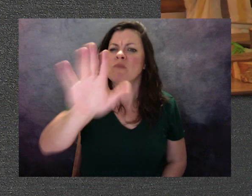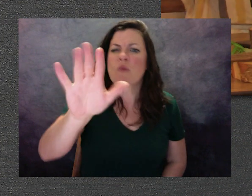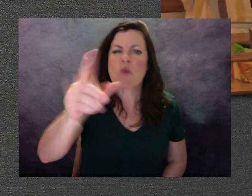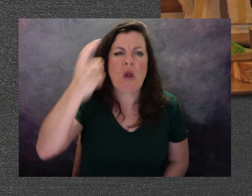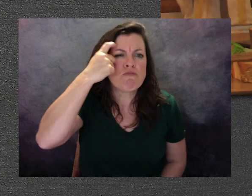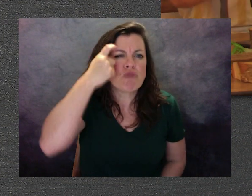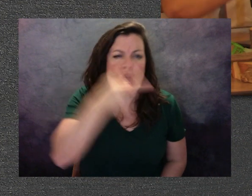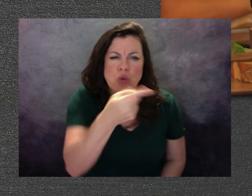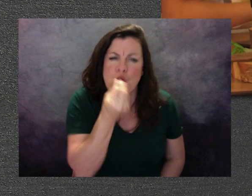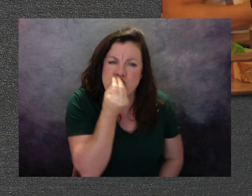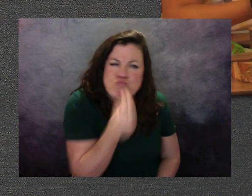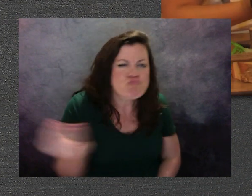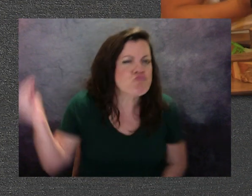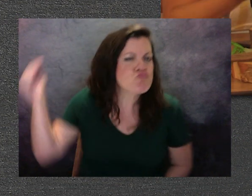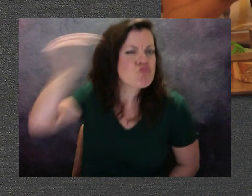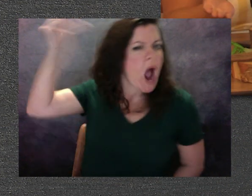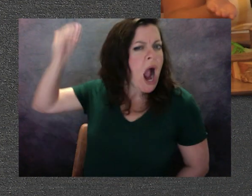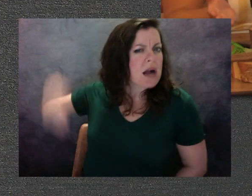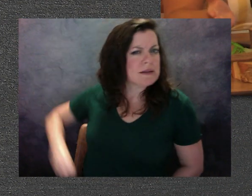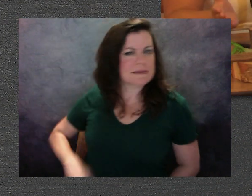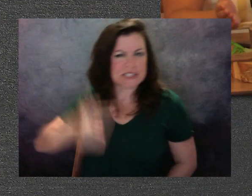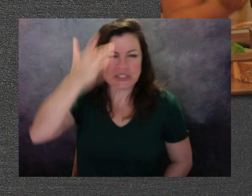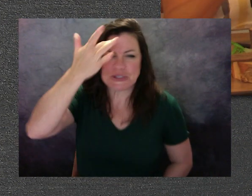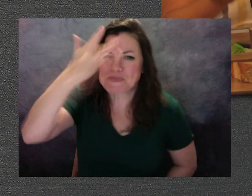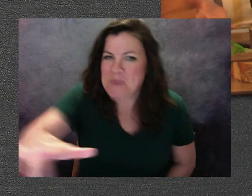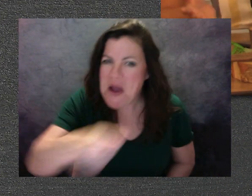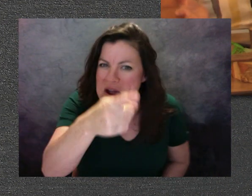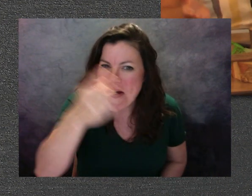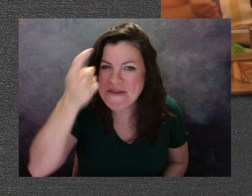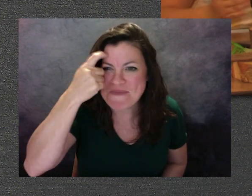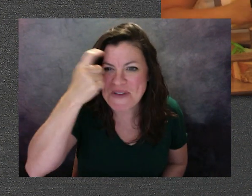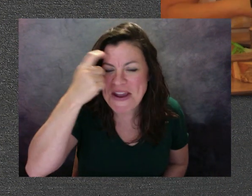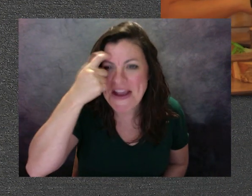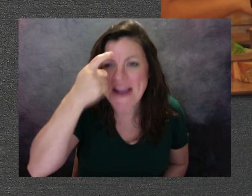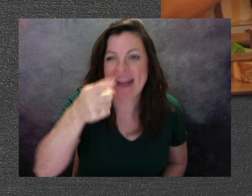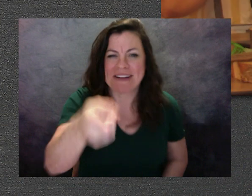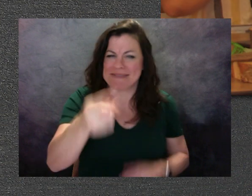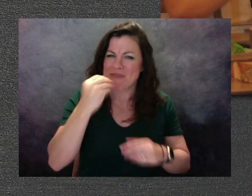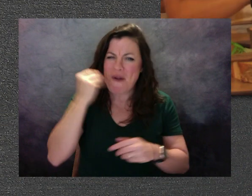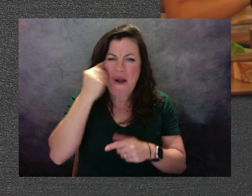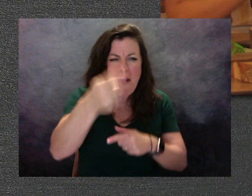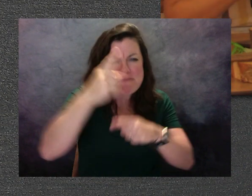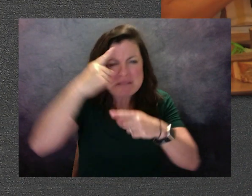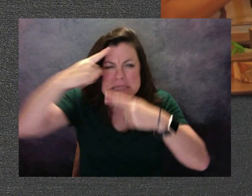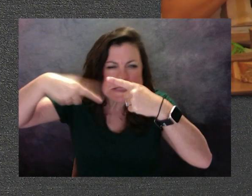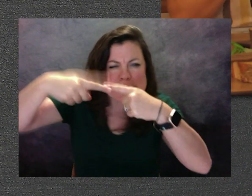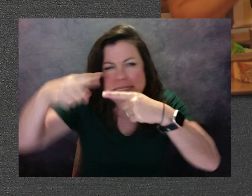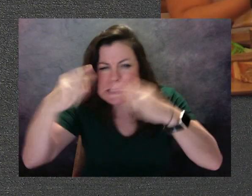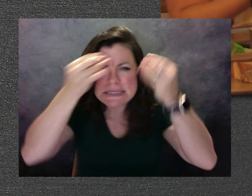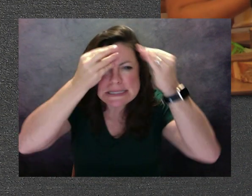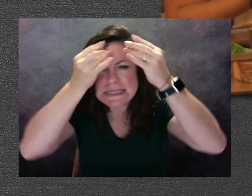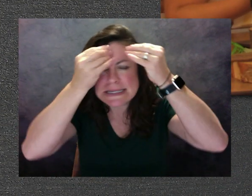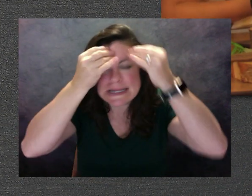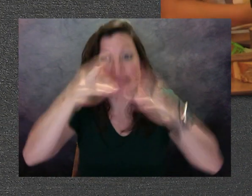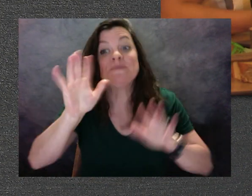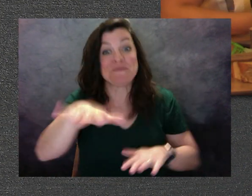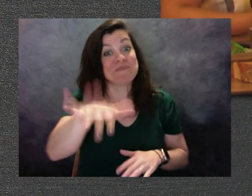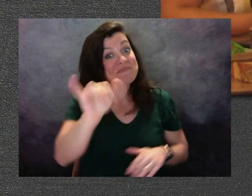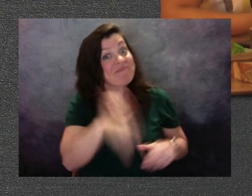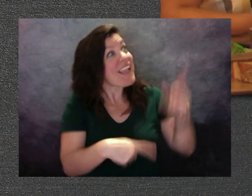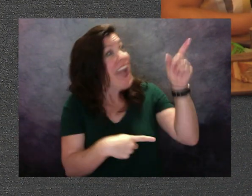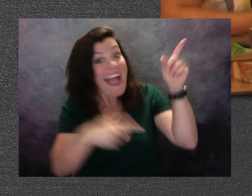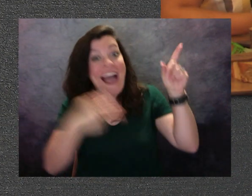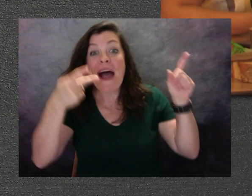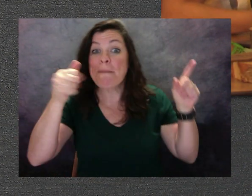home. Love it. So remember, a pattern repeats itself. It goes over and over and over and over again,